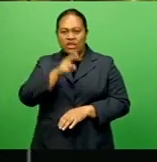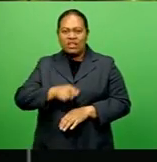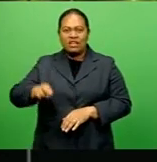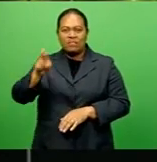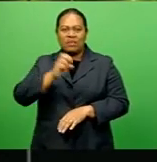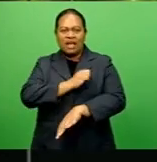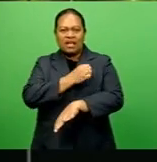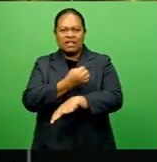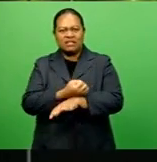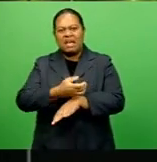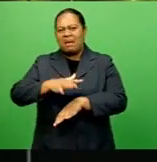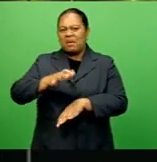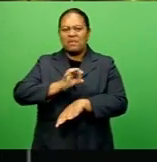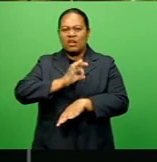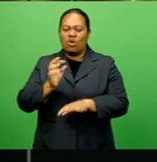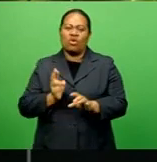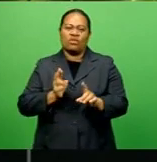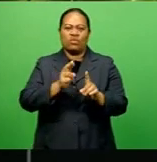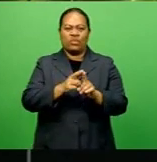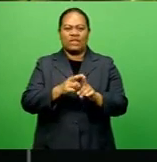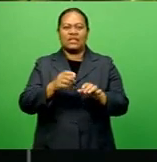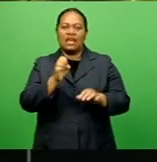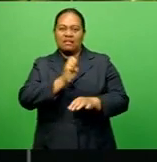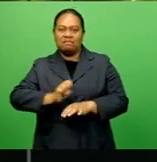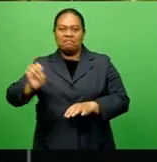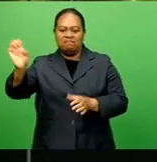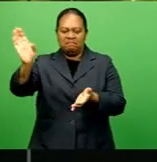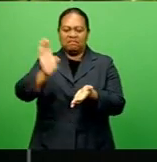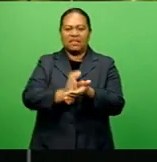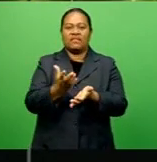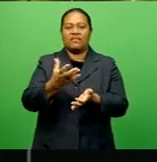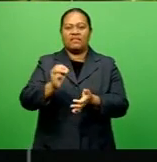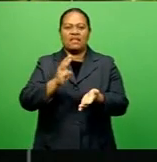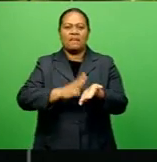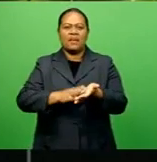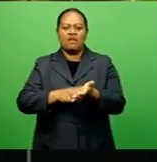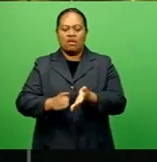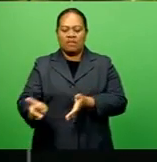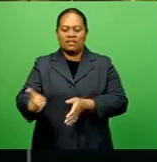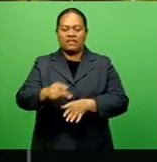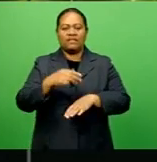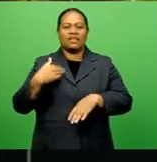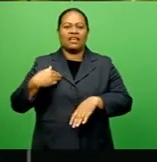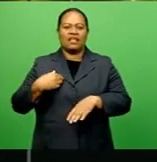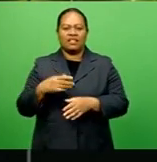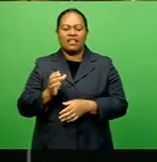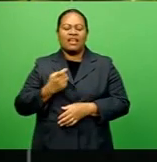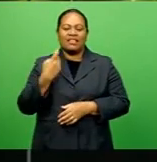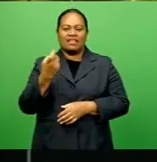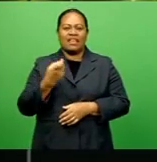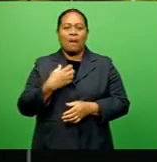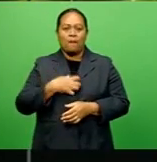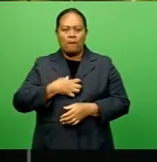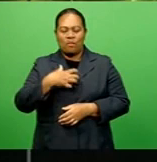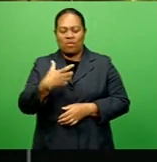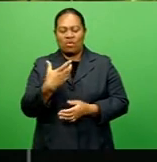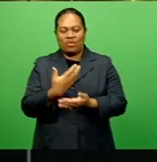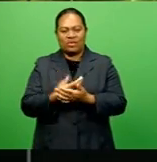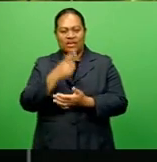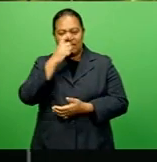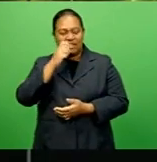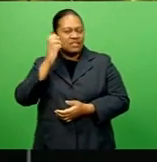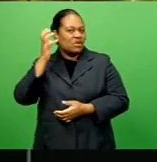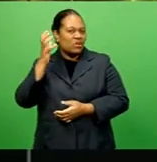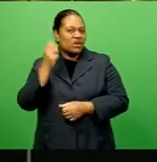goal may be out of reach, and EU pumps in $50 million for Pacific healthcare. For these stories and others, tune in daily to our sister